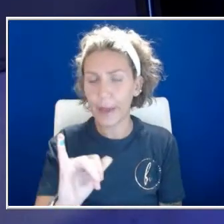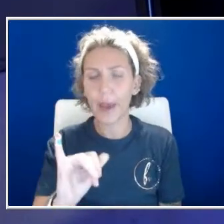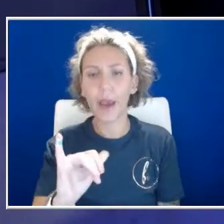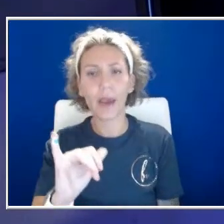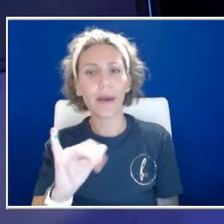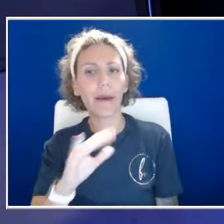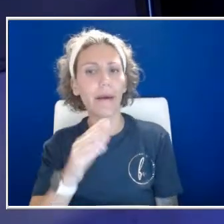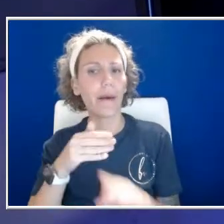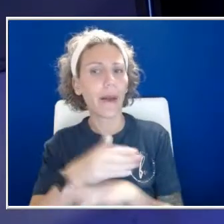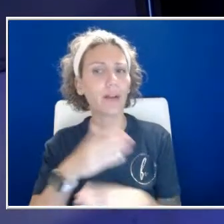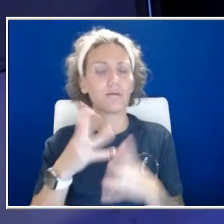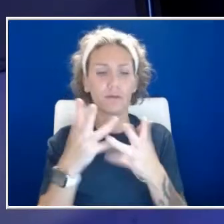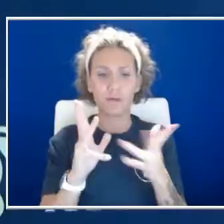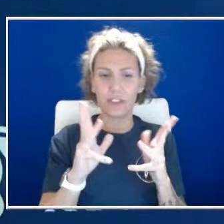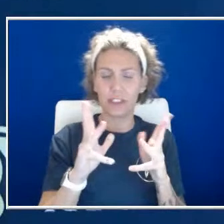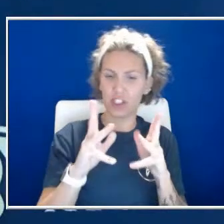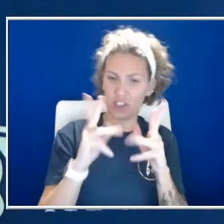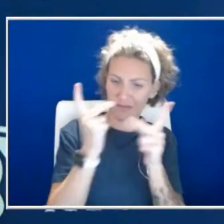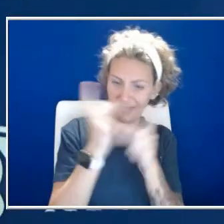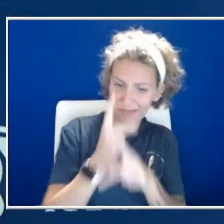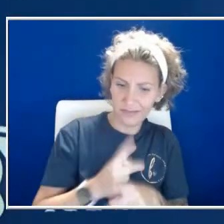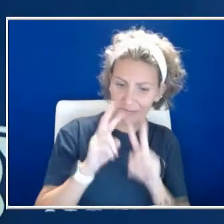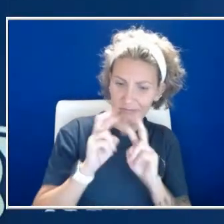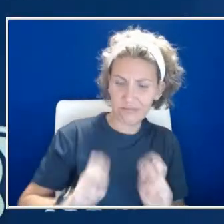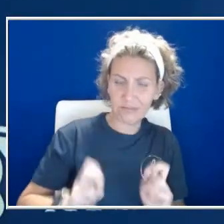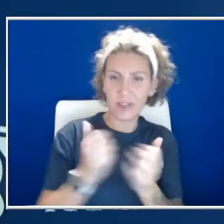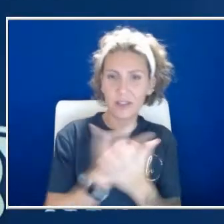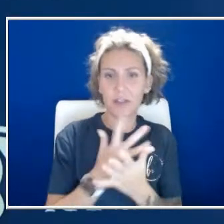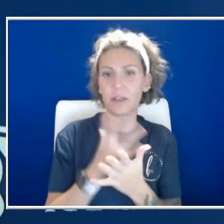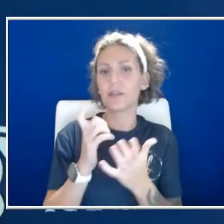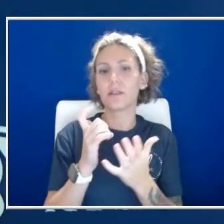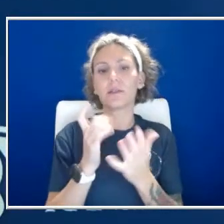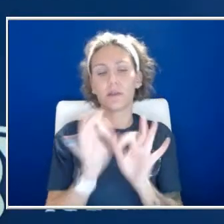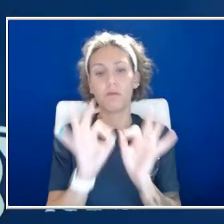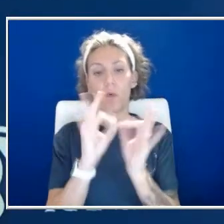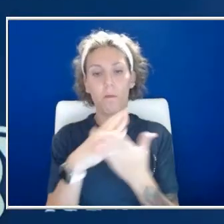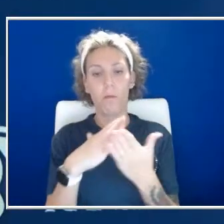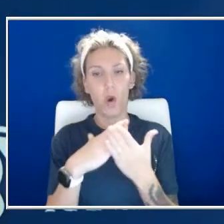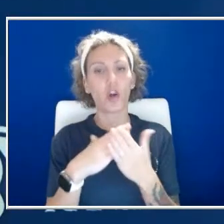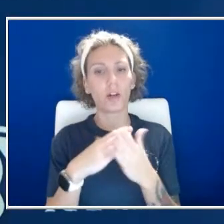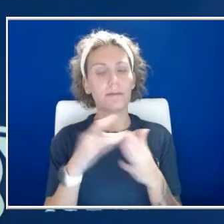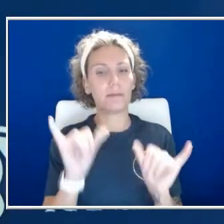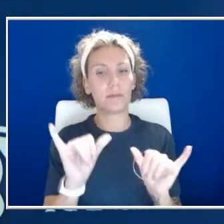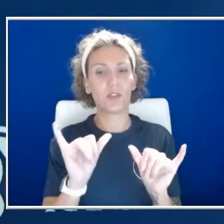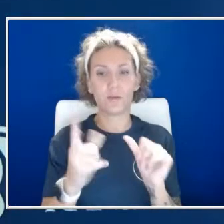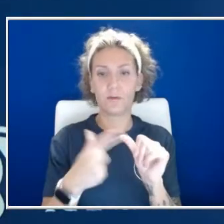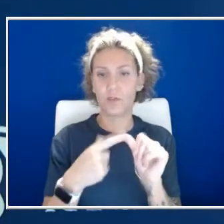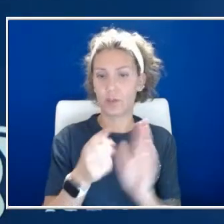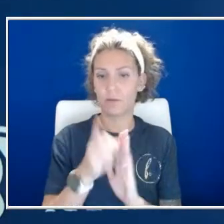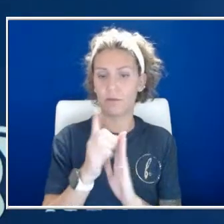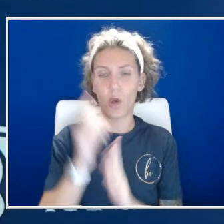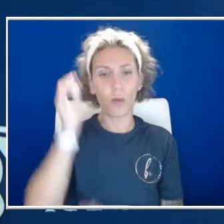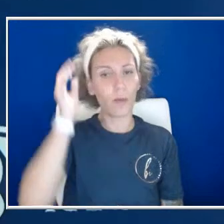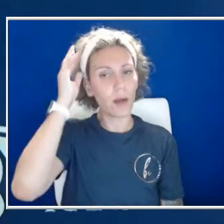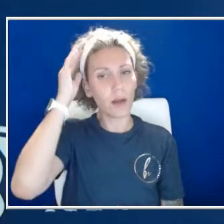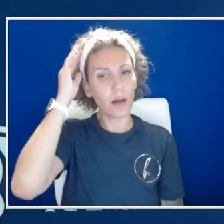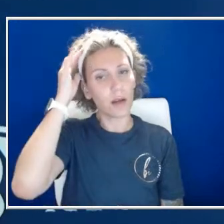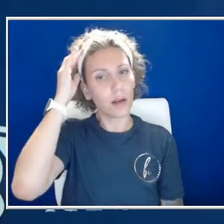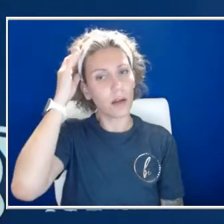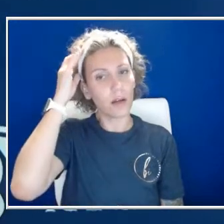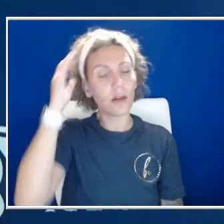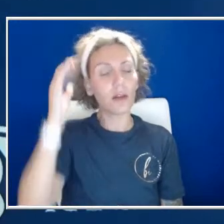investigating? That is an important part of the hospital stay. So the first moments are making the